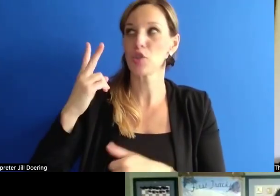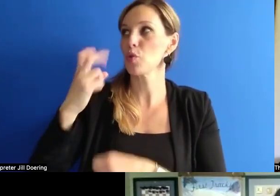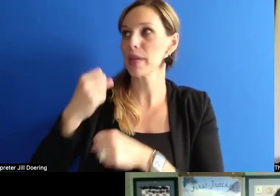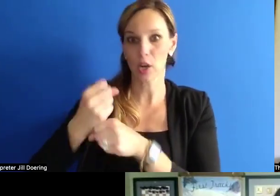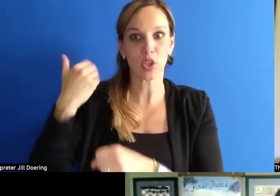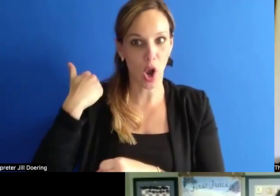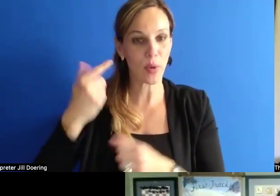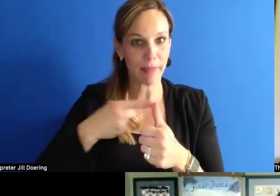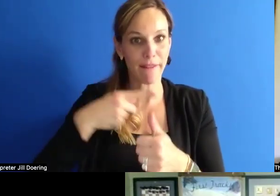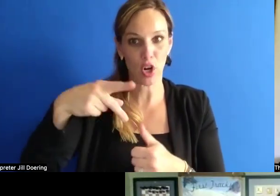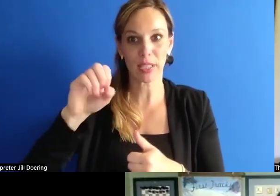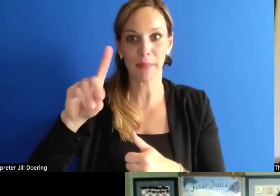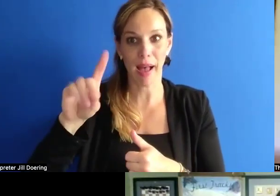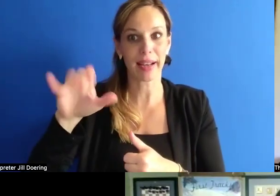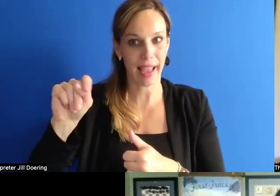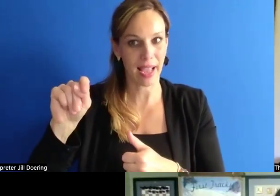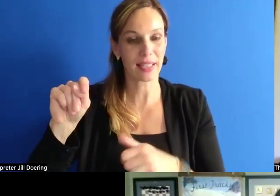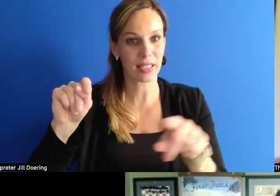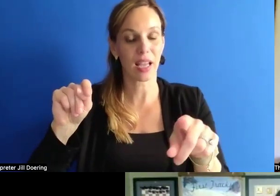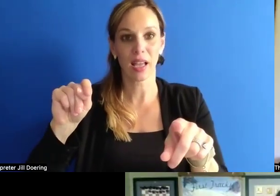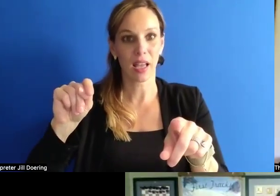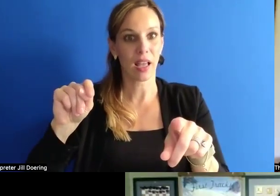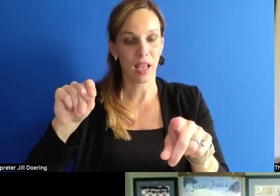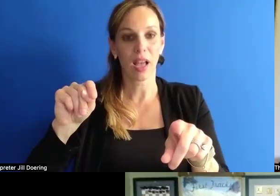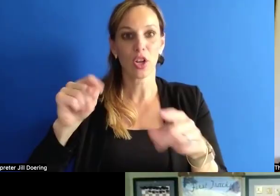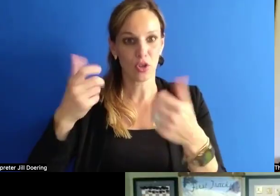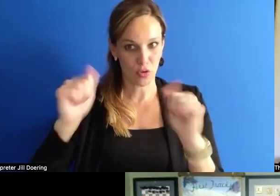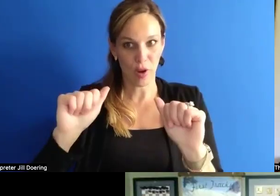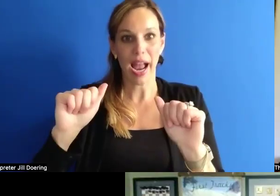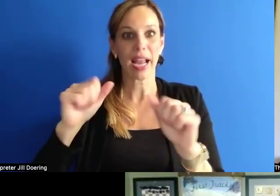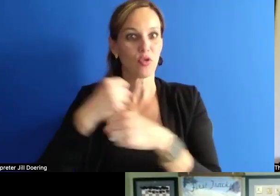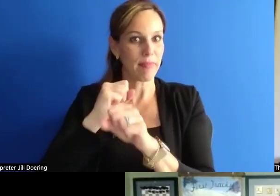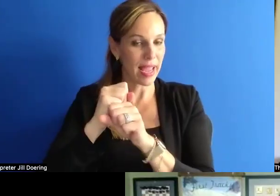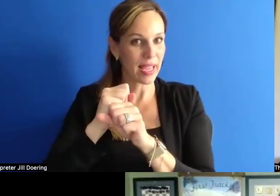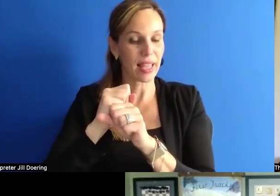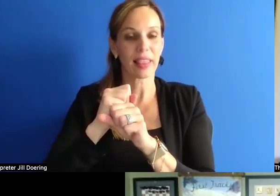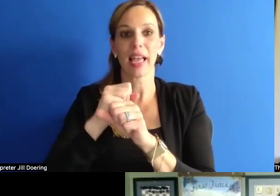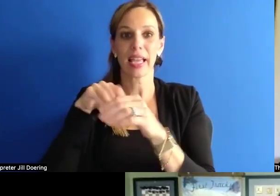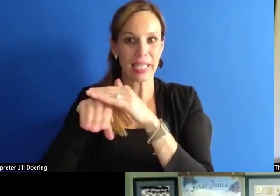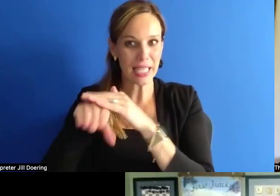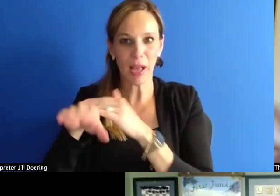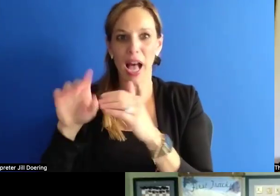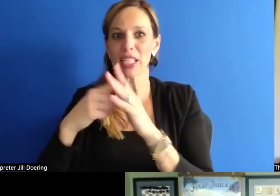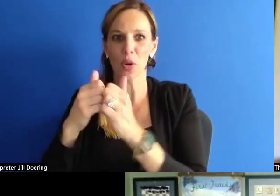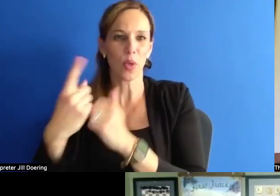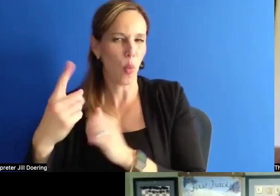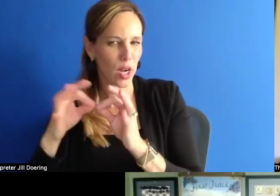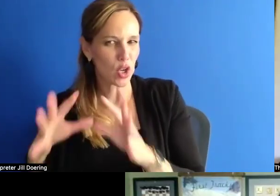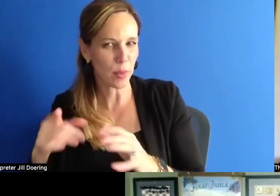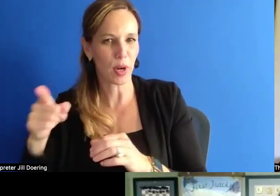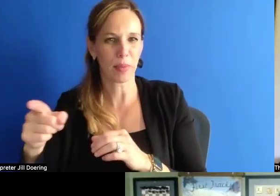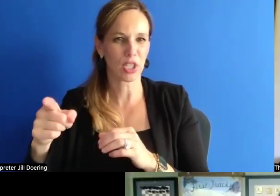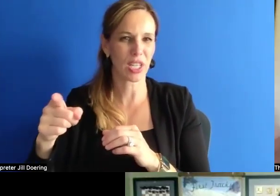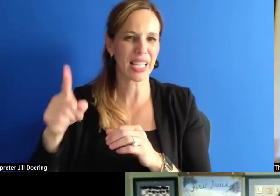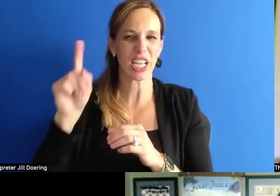ago, about 2.5 years ago. So I tried to make it acceptable. I started off with one interpreter, and she was out sometimes reading